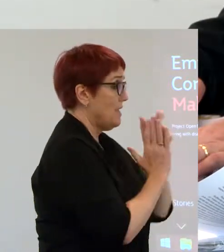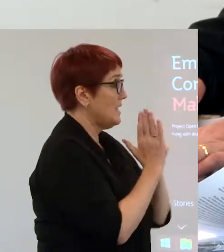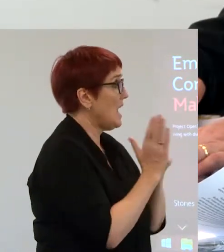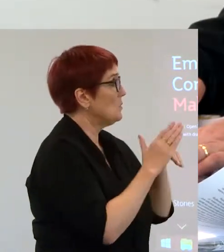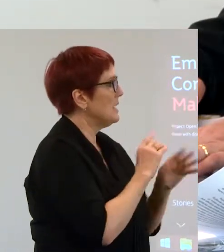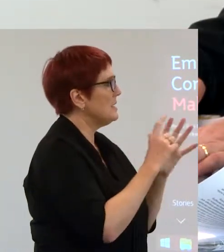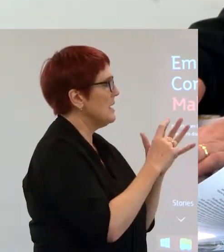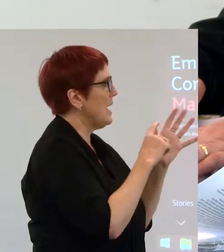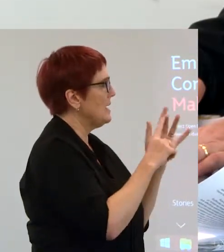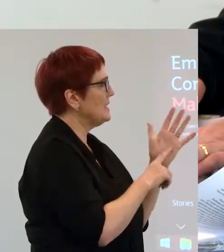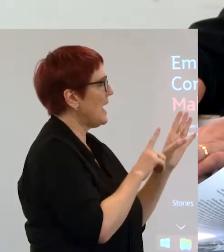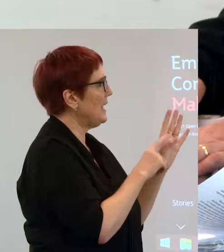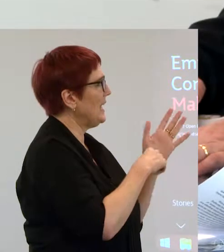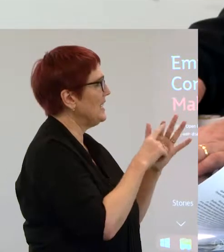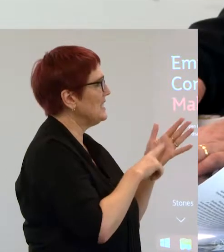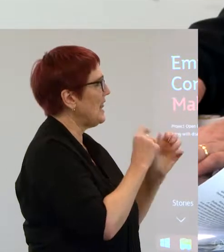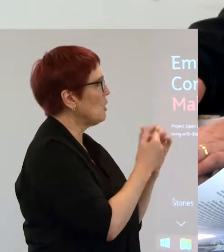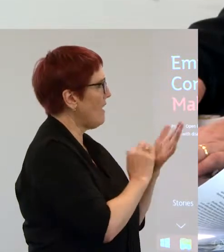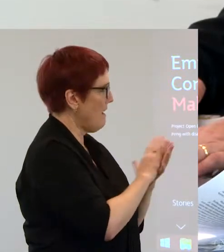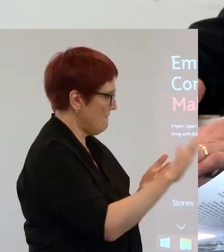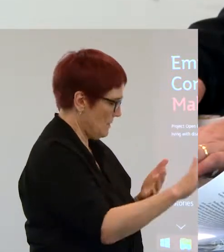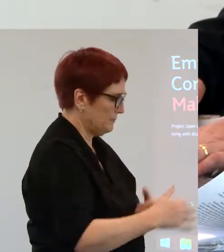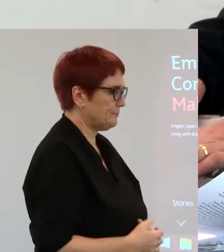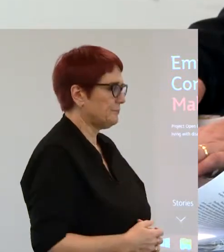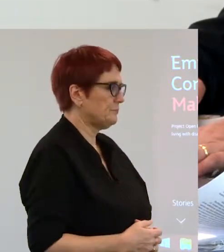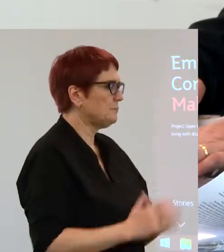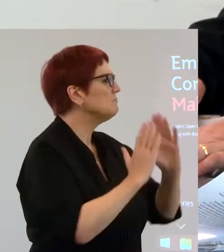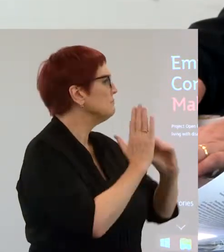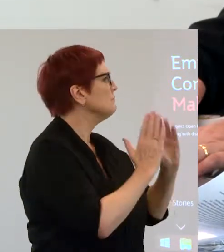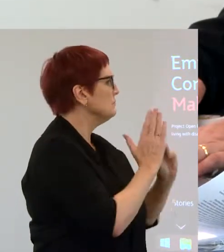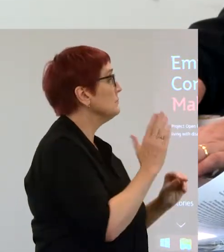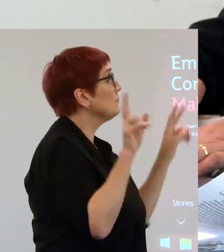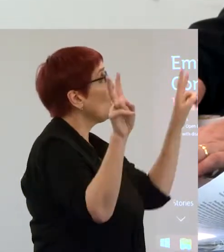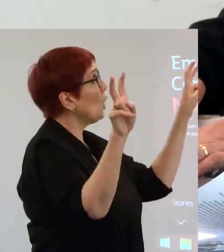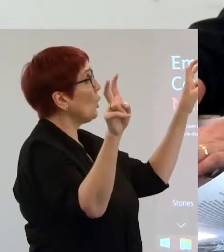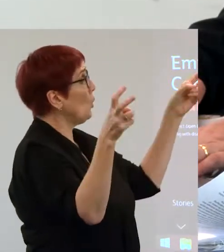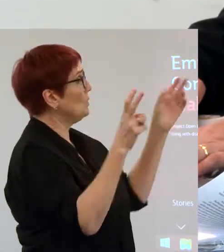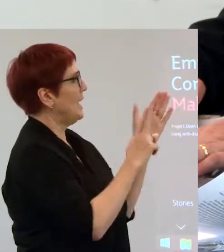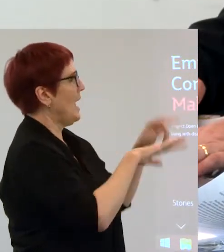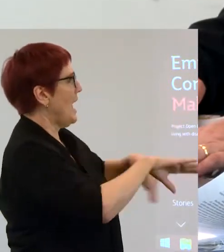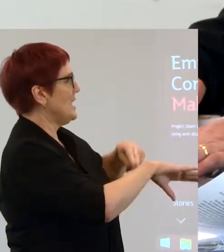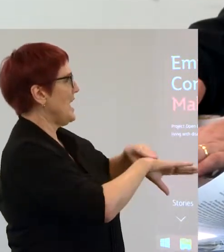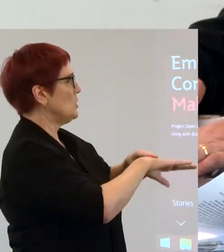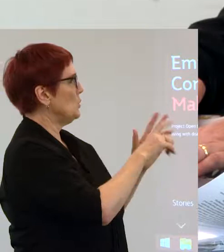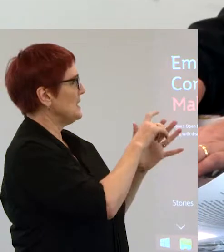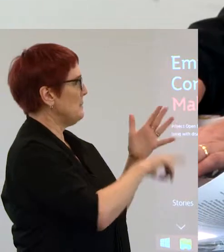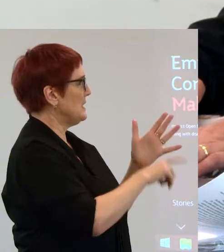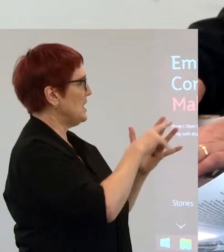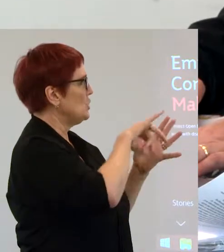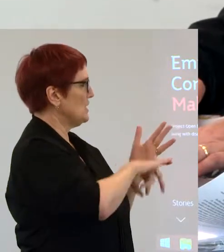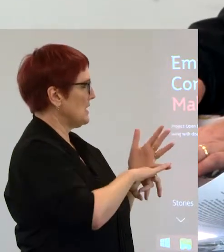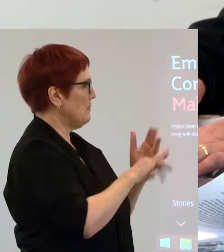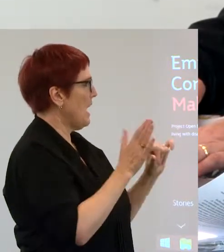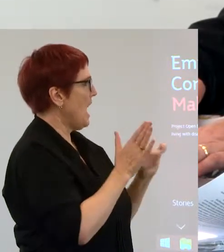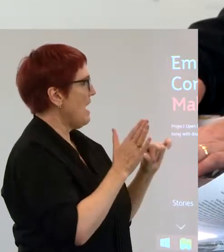Daily Telegraph, but it was picked up by a number of different media outlets, and it was titled National Disability Insurance Scheme Funding Going